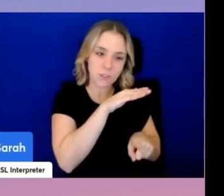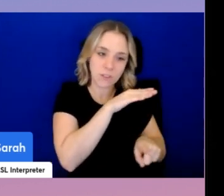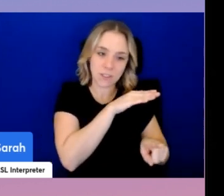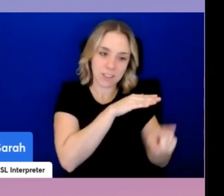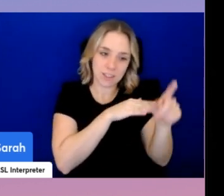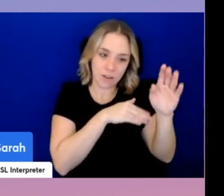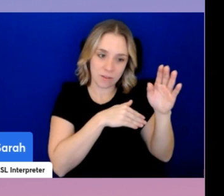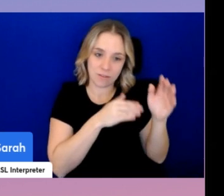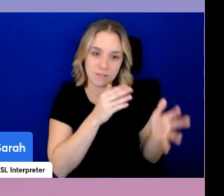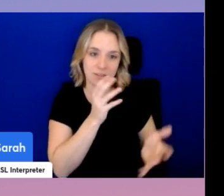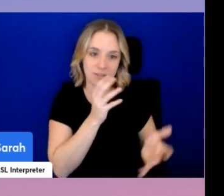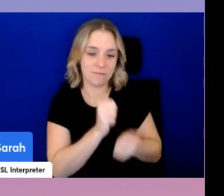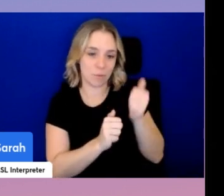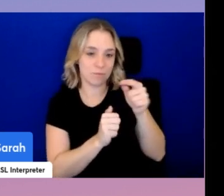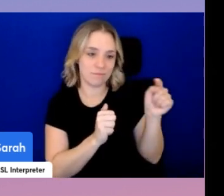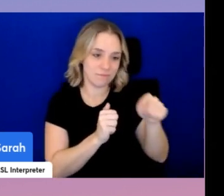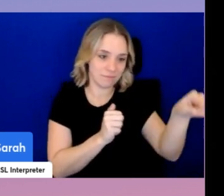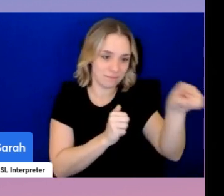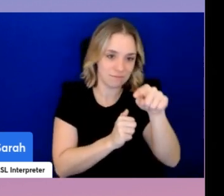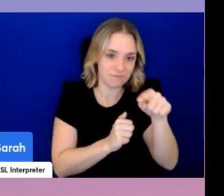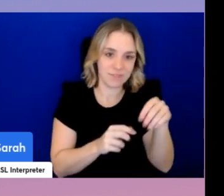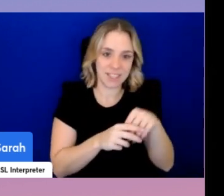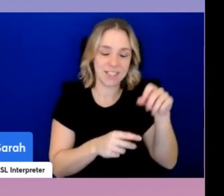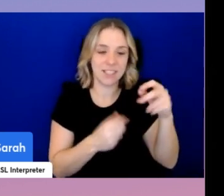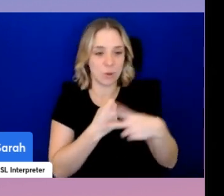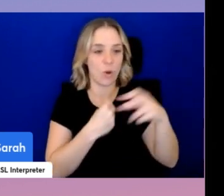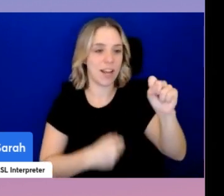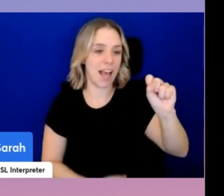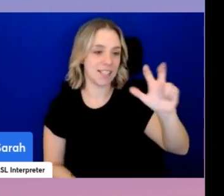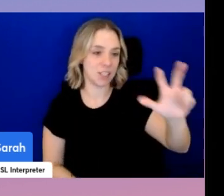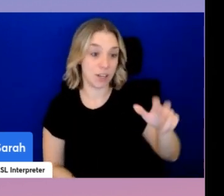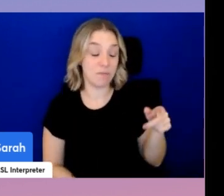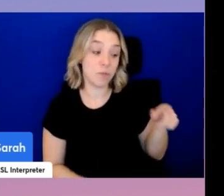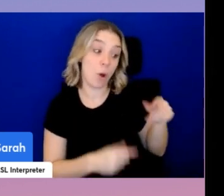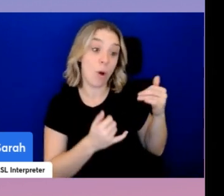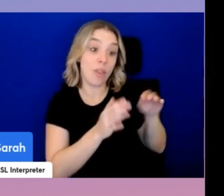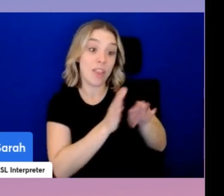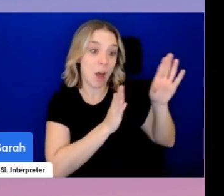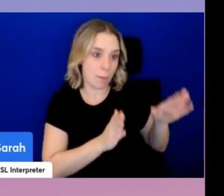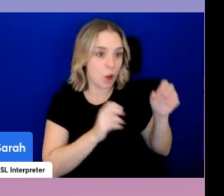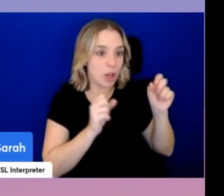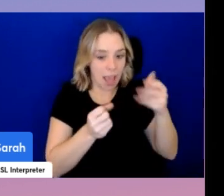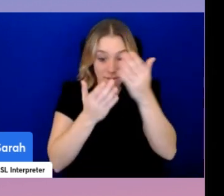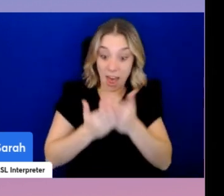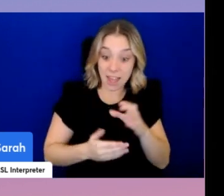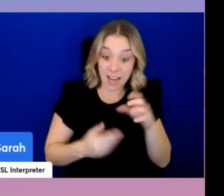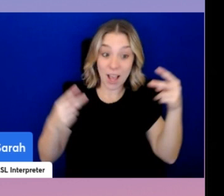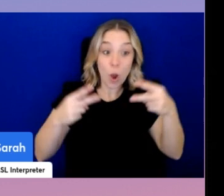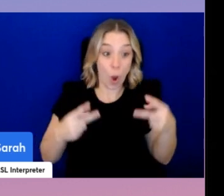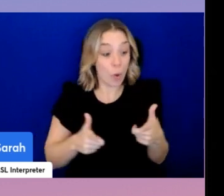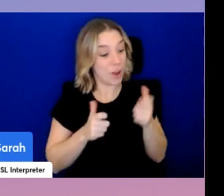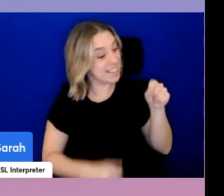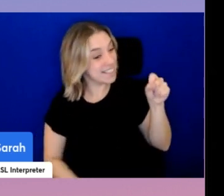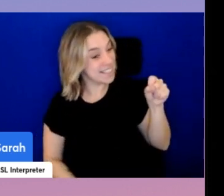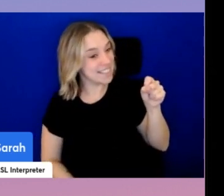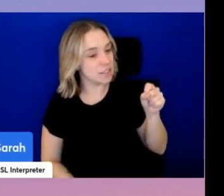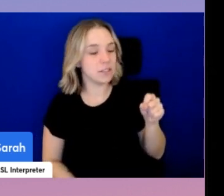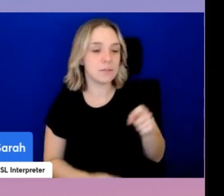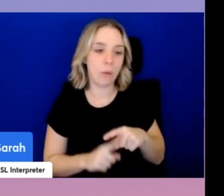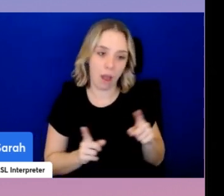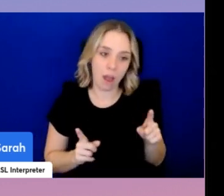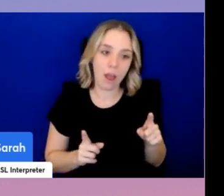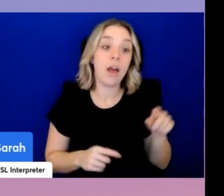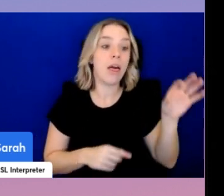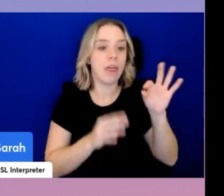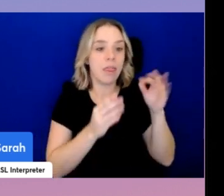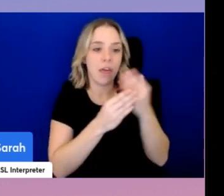files stored in S3. This provides the developer with the ability to validate code quickly, but inevitably, state files are downloaded